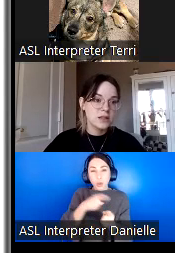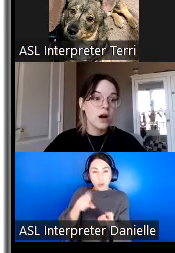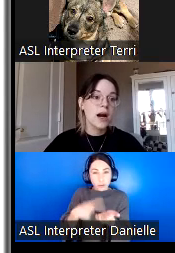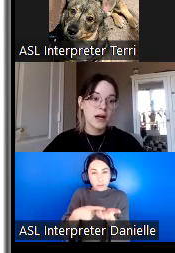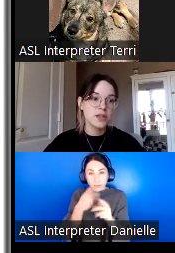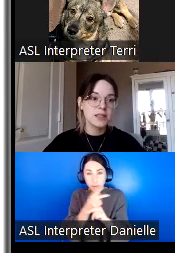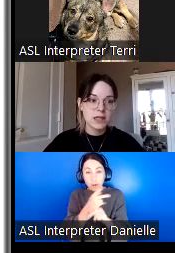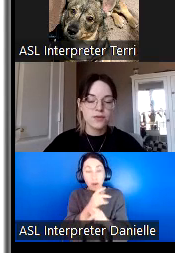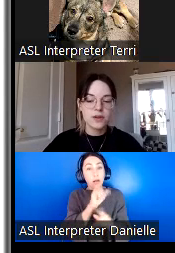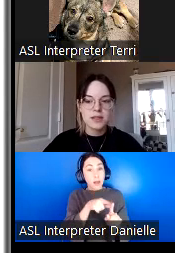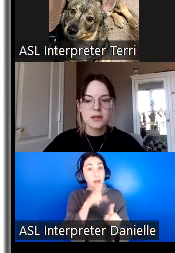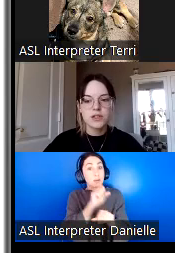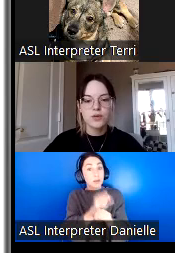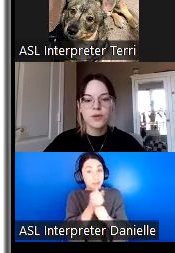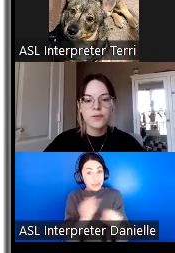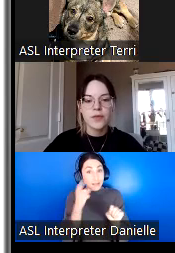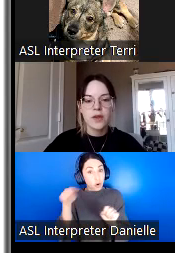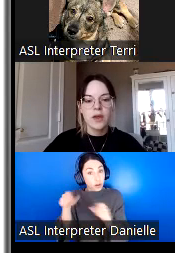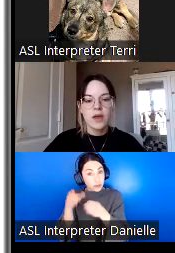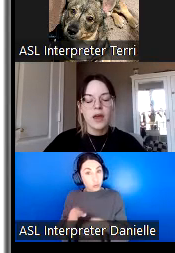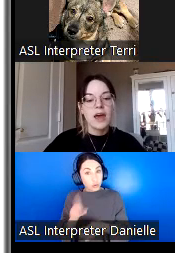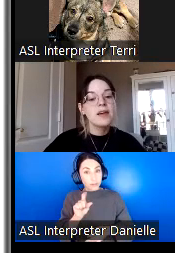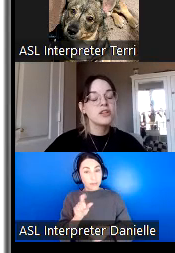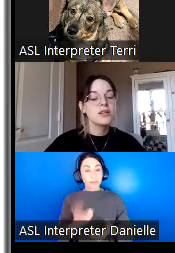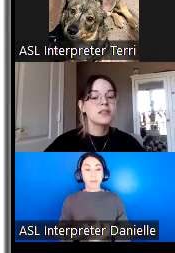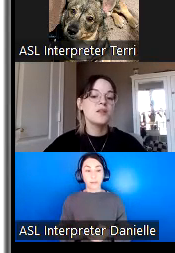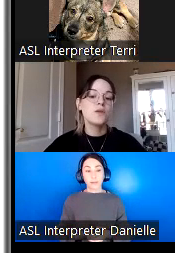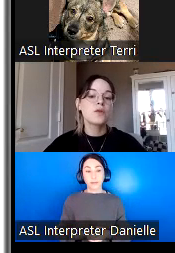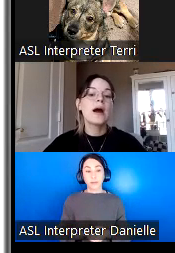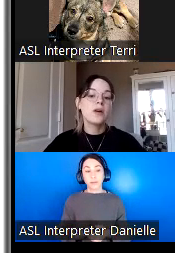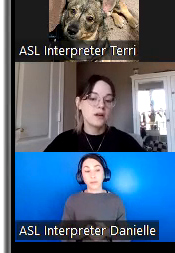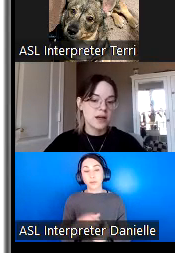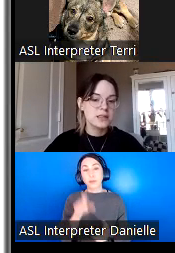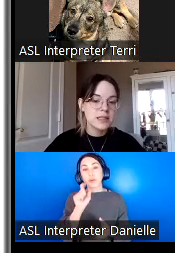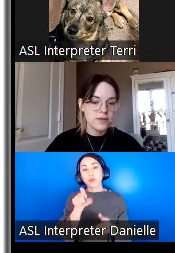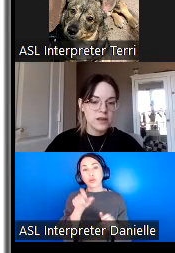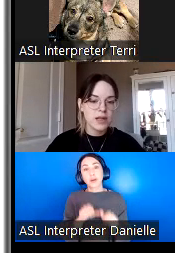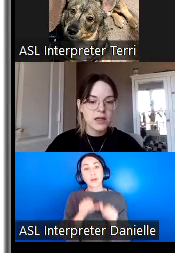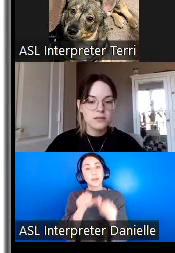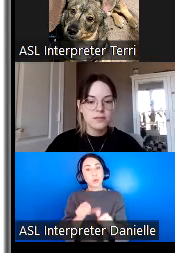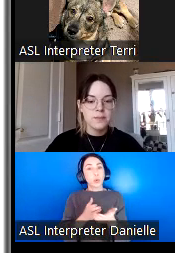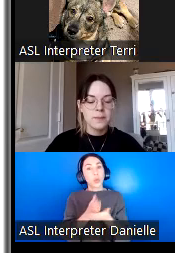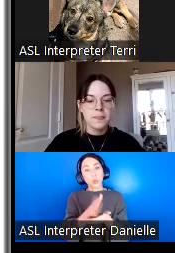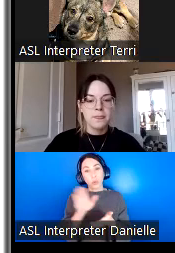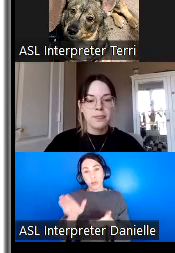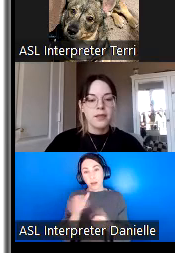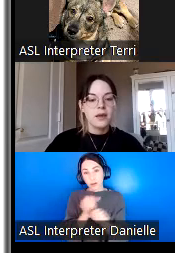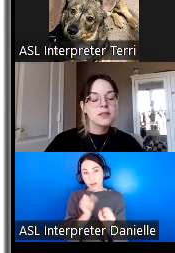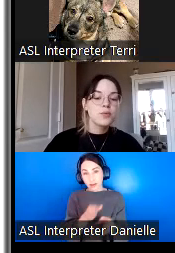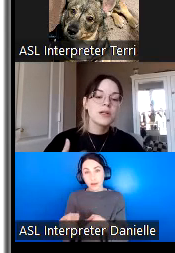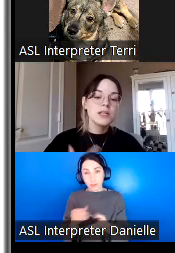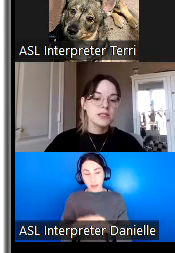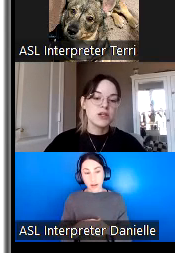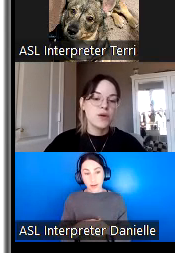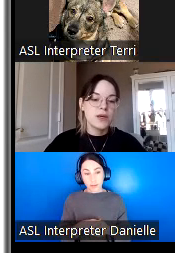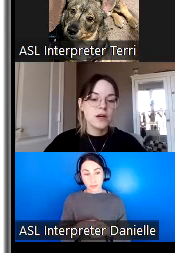not these things are actually safe for this individual. And that should continue throughout the client's safety plan.